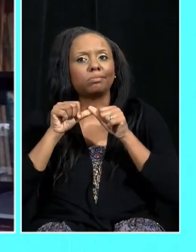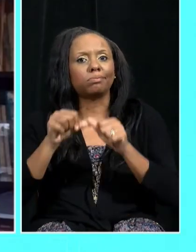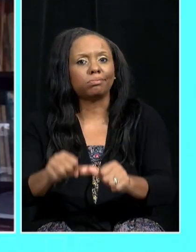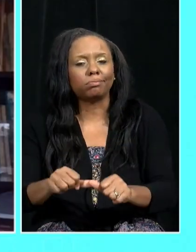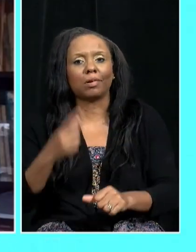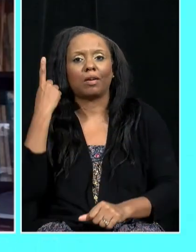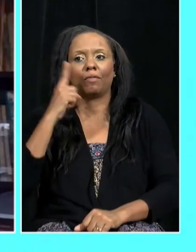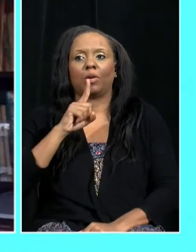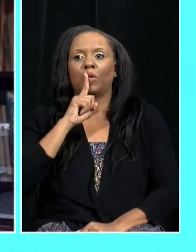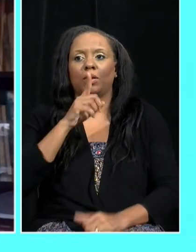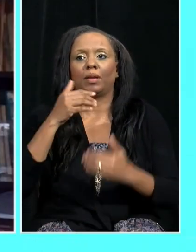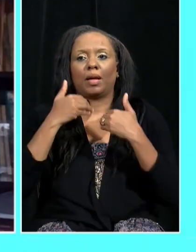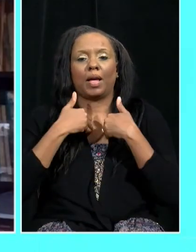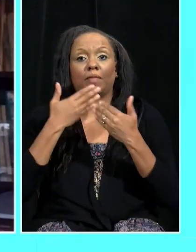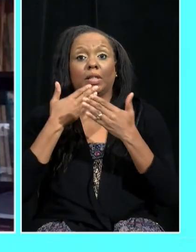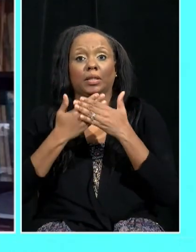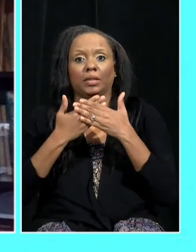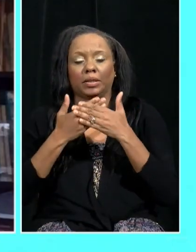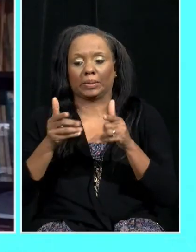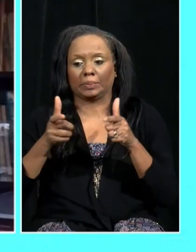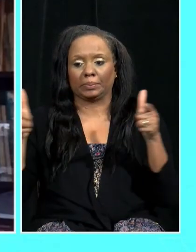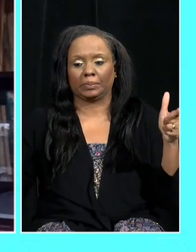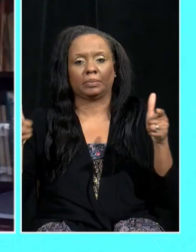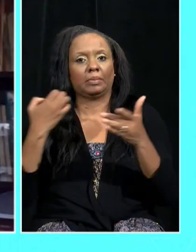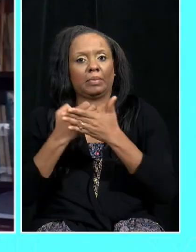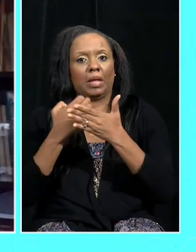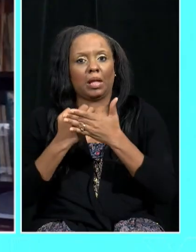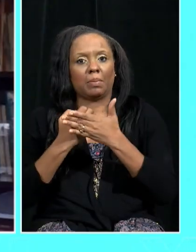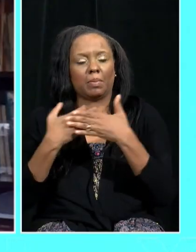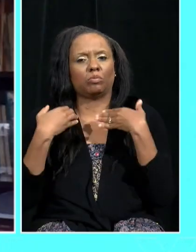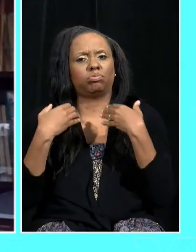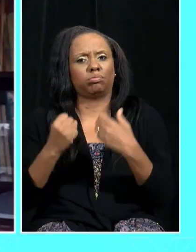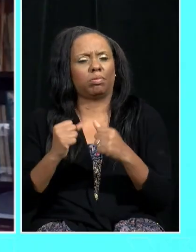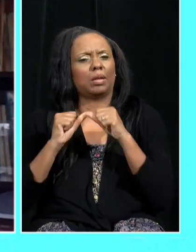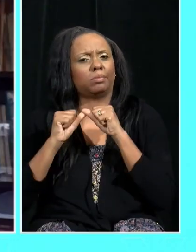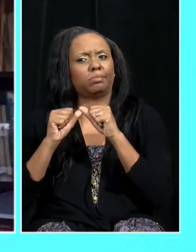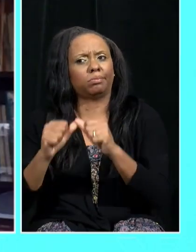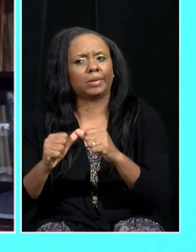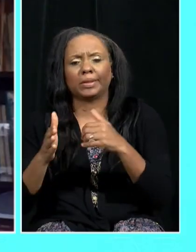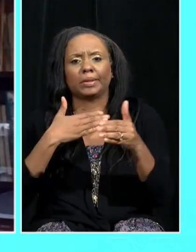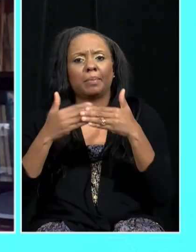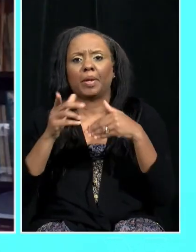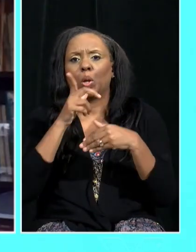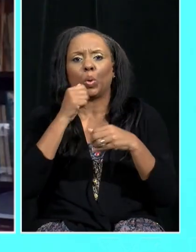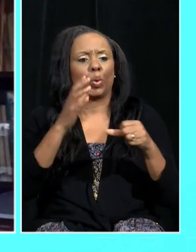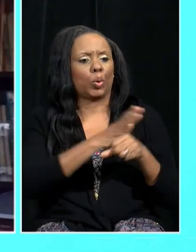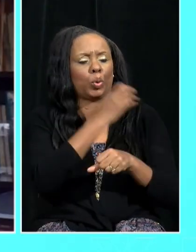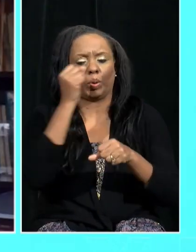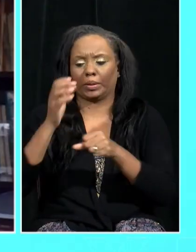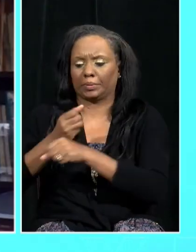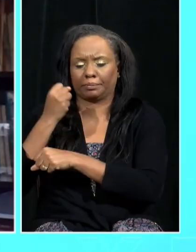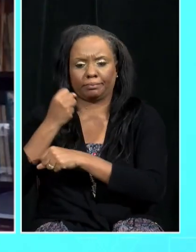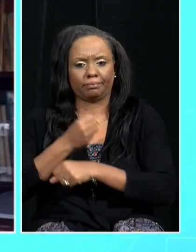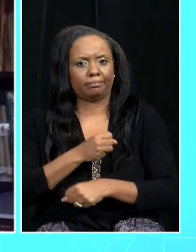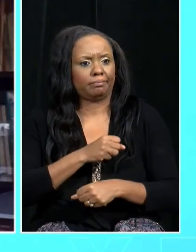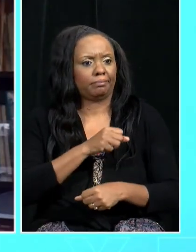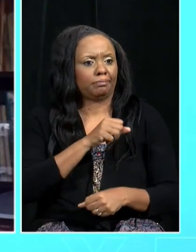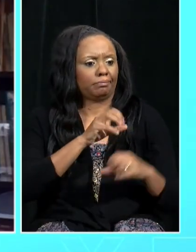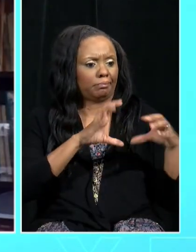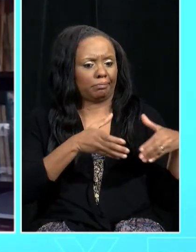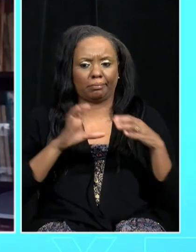having macroeconomic stability in Barbados, whichever of these two political parties are in power, because